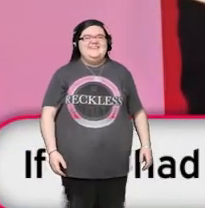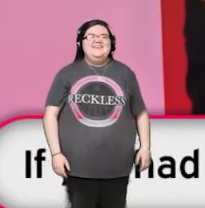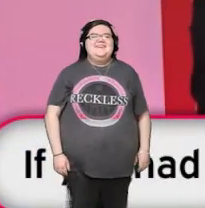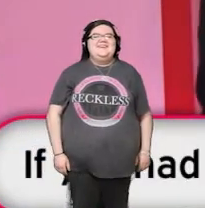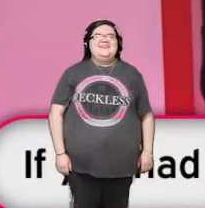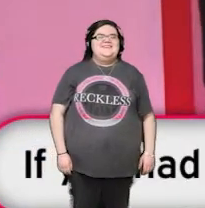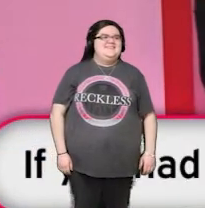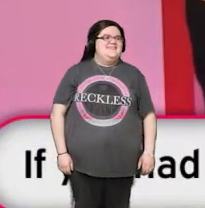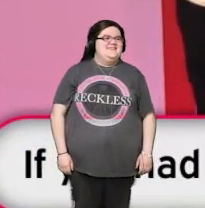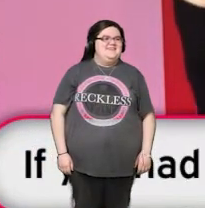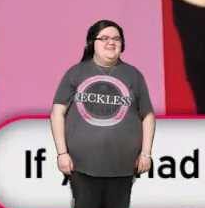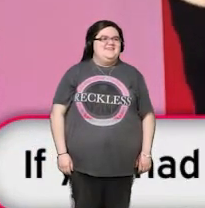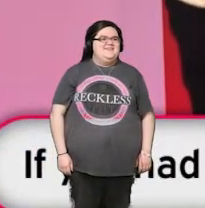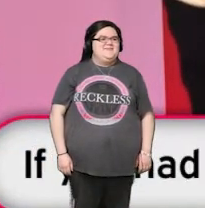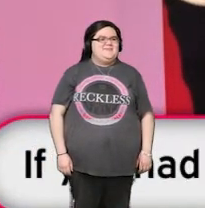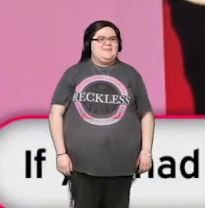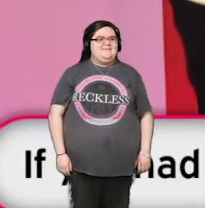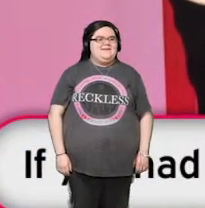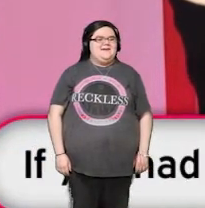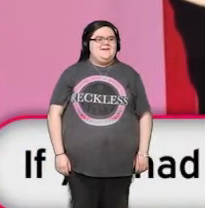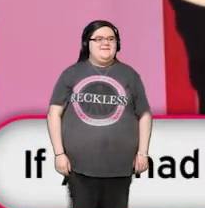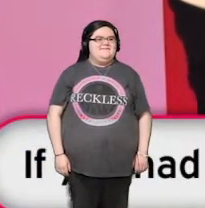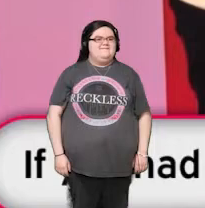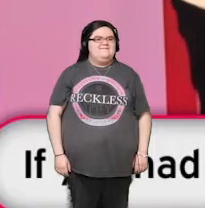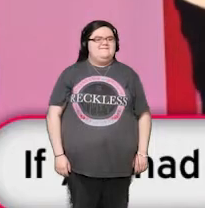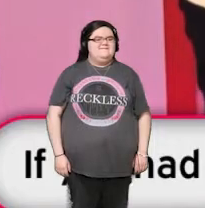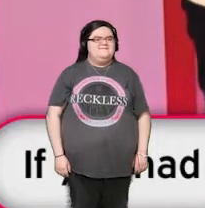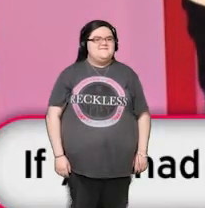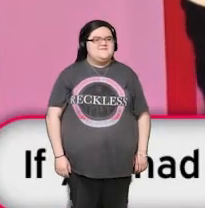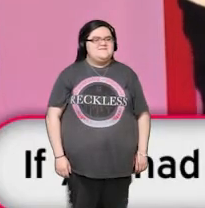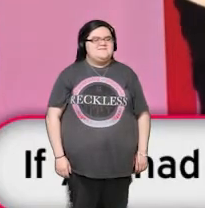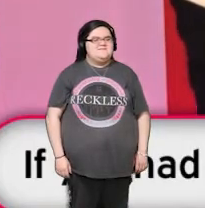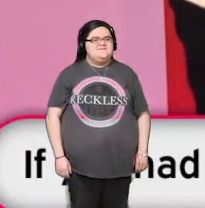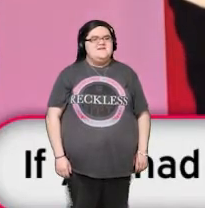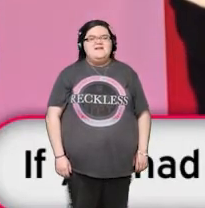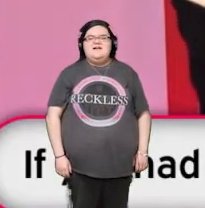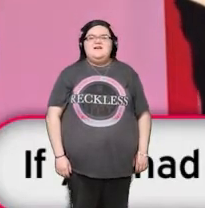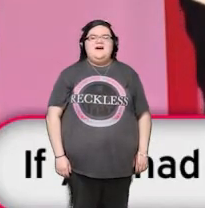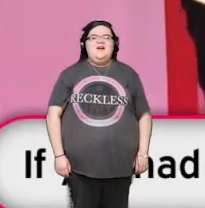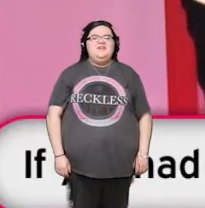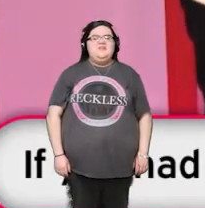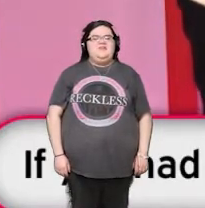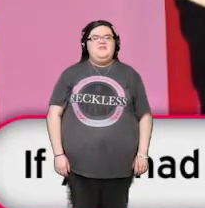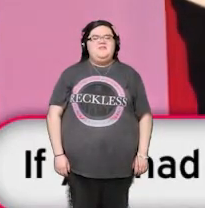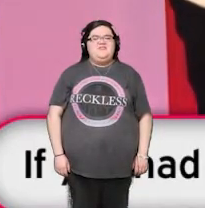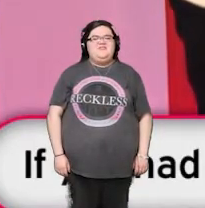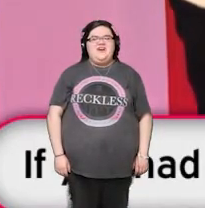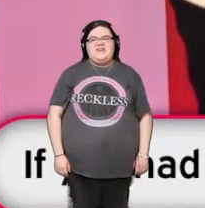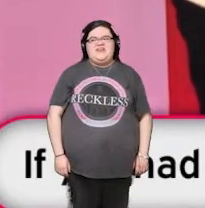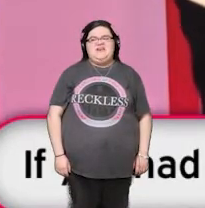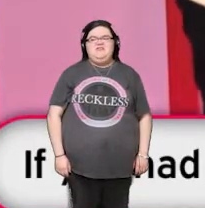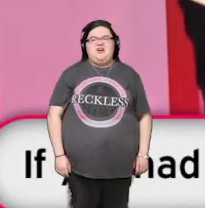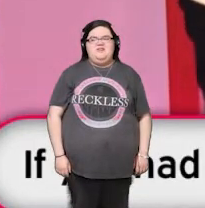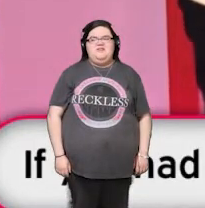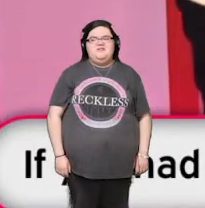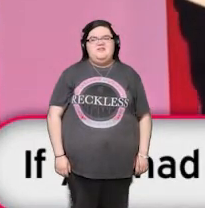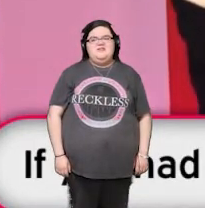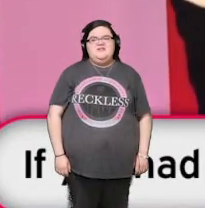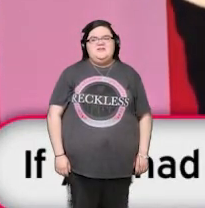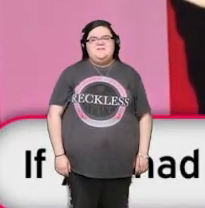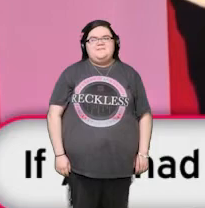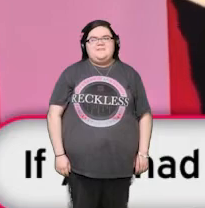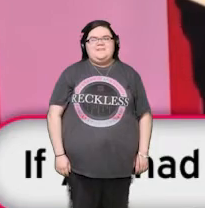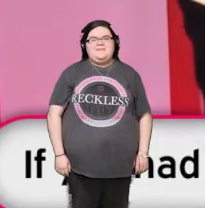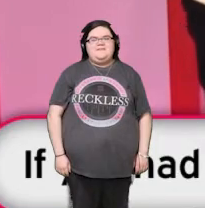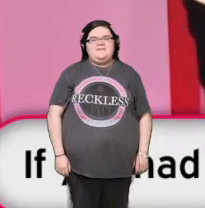off. Yeah, Lord. I feel like there's someone who has that. I feel like I've seen that. Actually, no, I'd go. I don't know. What would be like, funny? I don't know. Yeah,